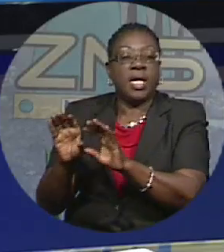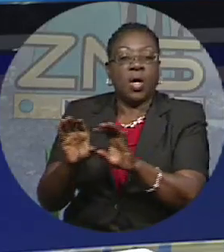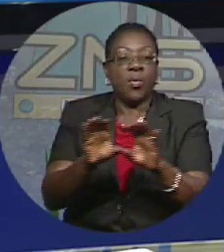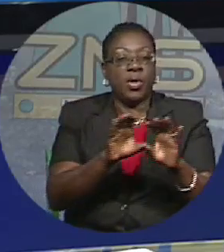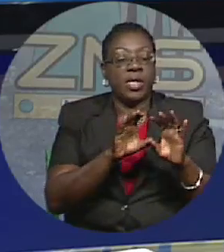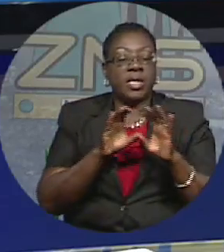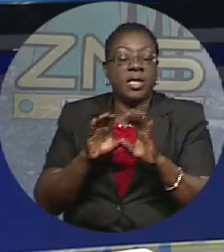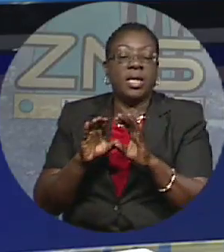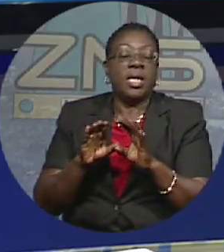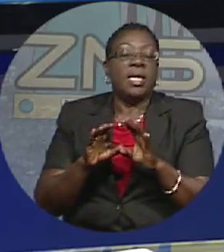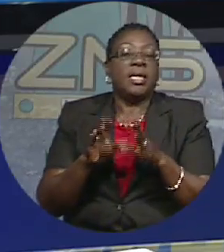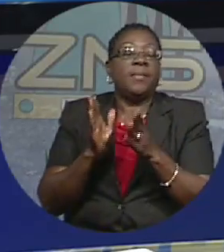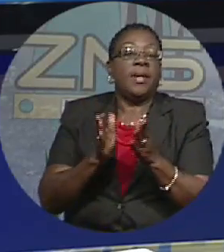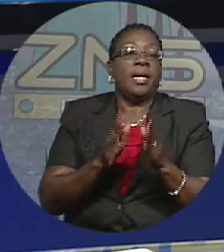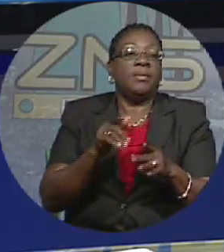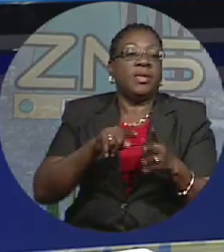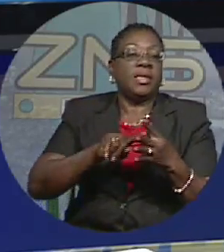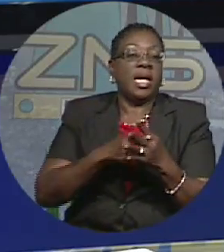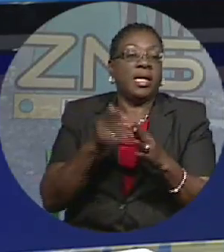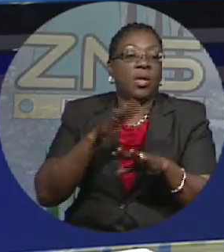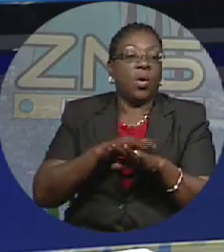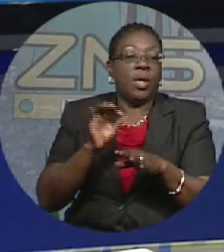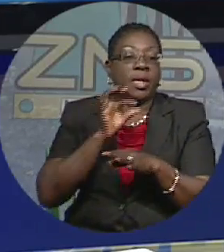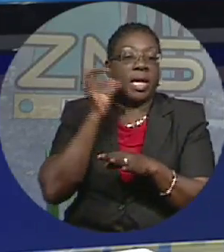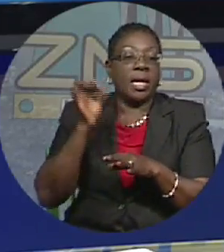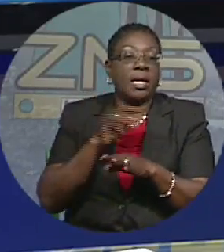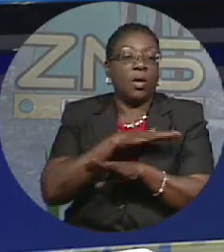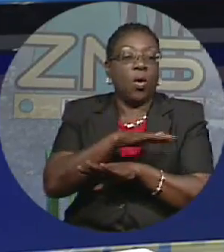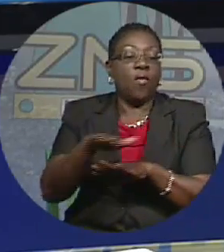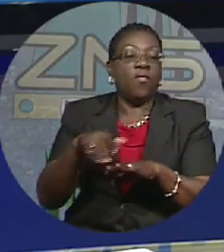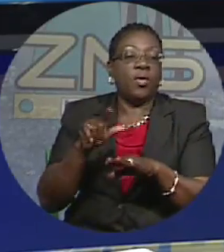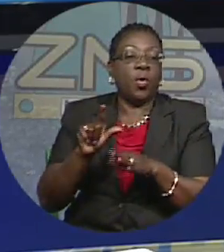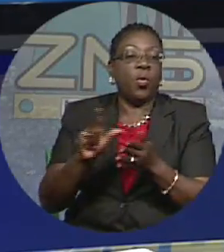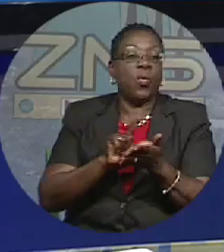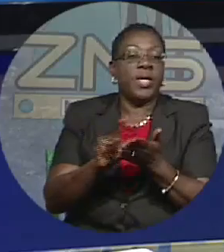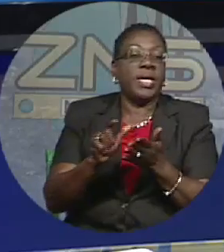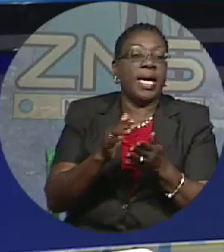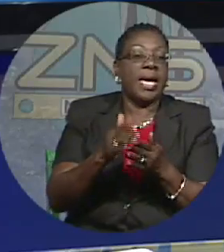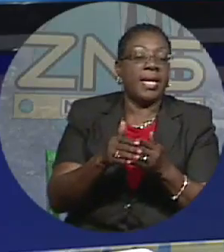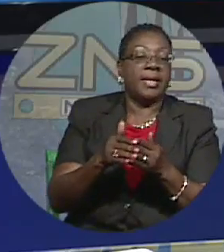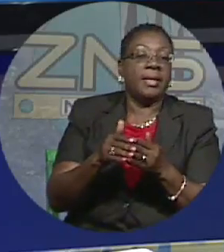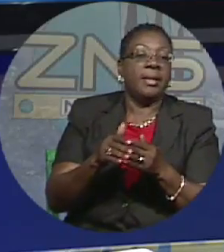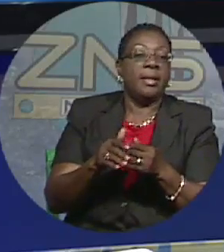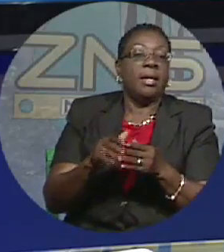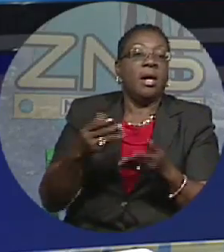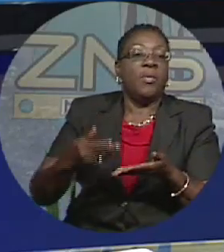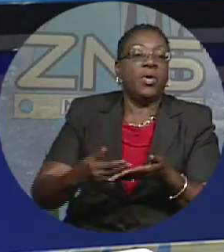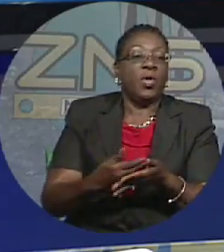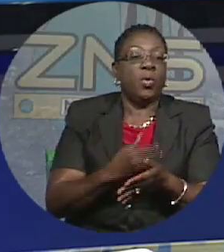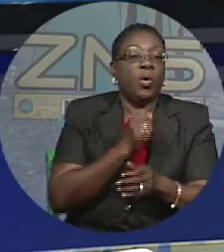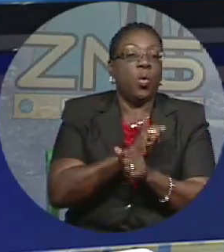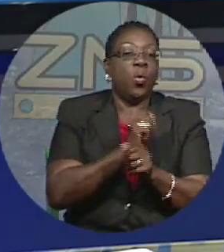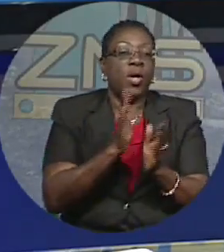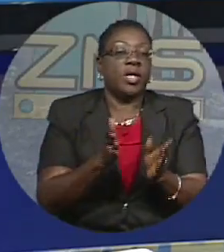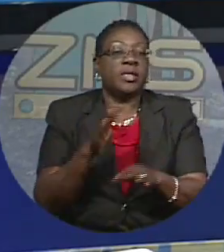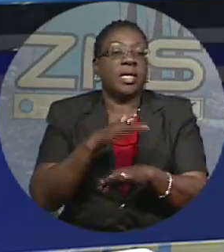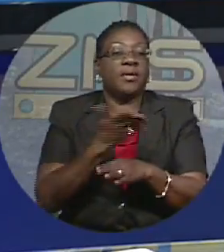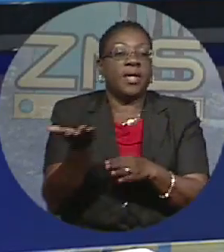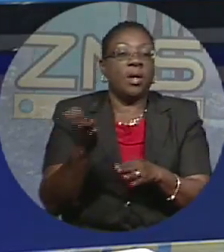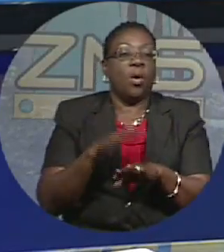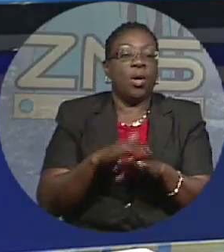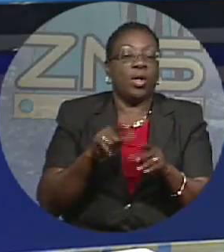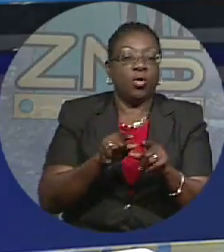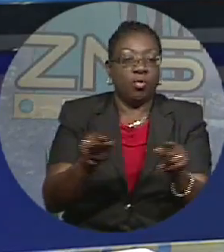The initiative was launched on Cat Island over the weekend. However, as Fern Carey tells us, urban renewal workers are already on the